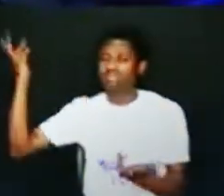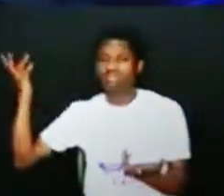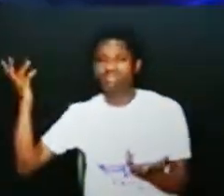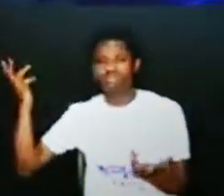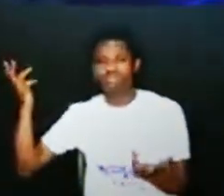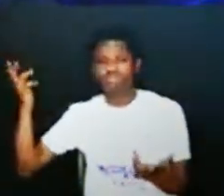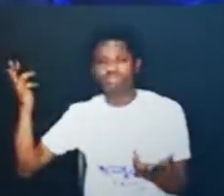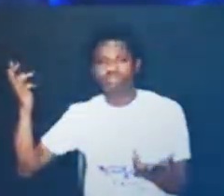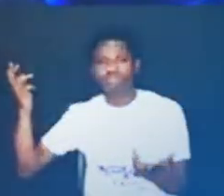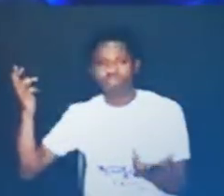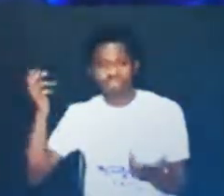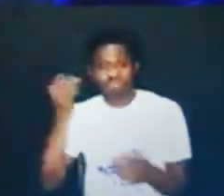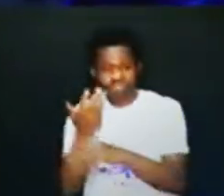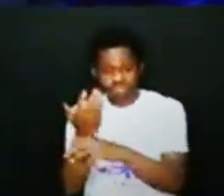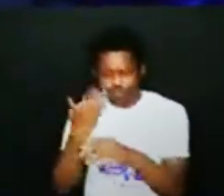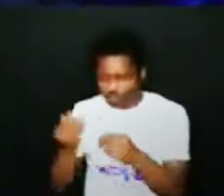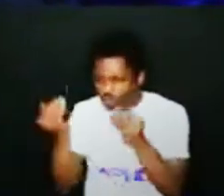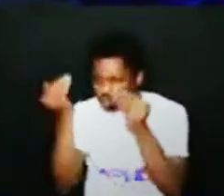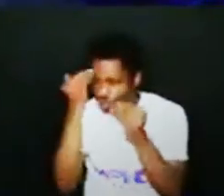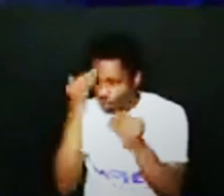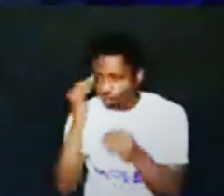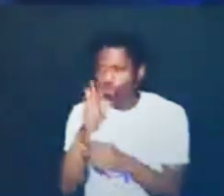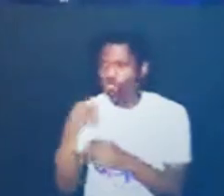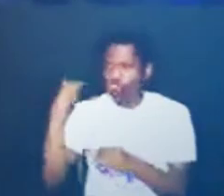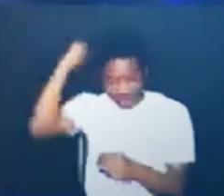your anointing is